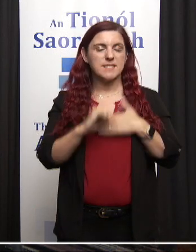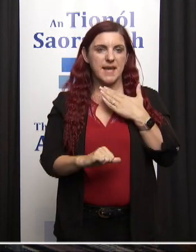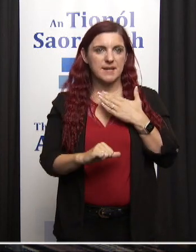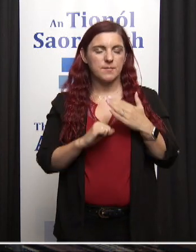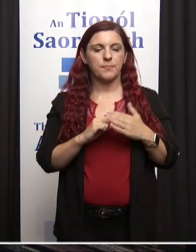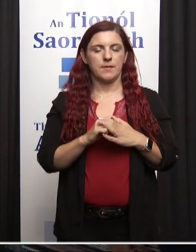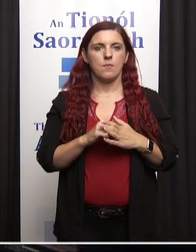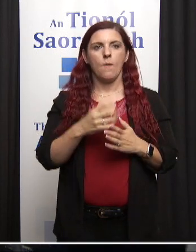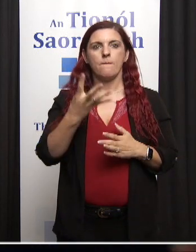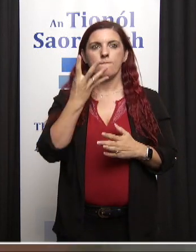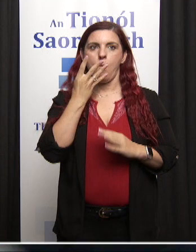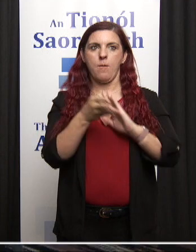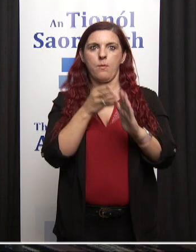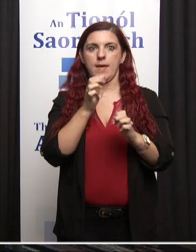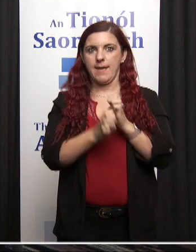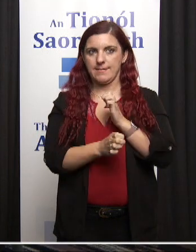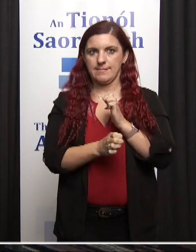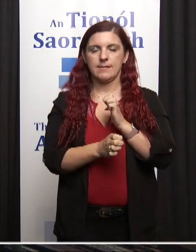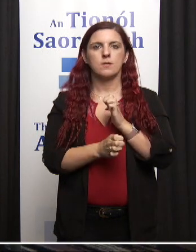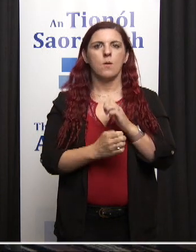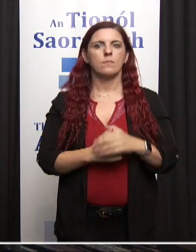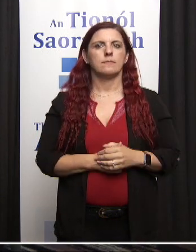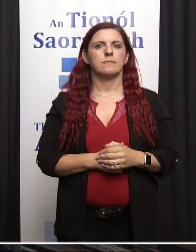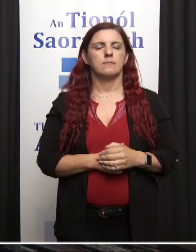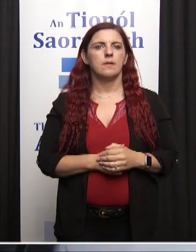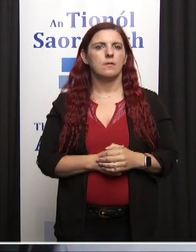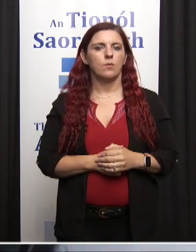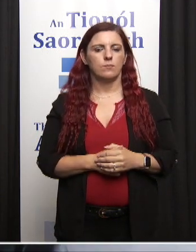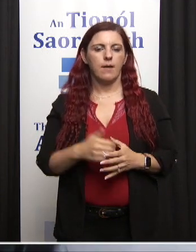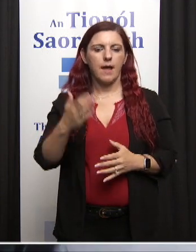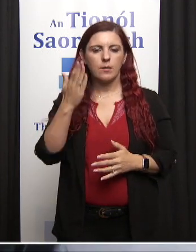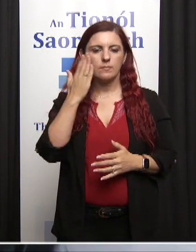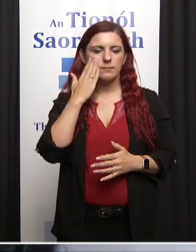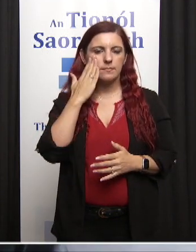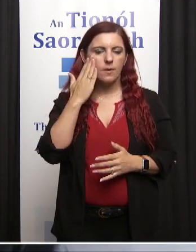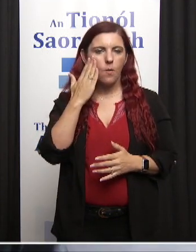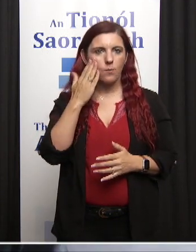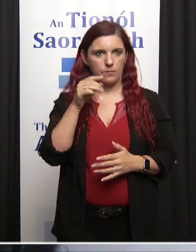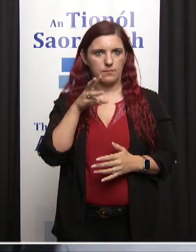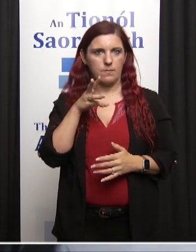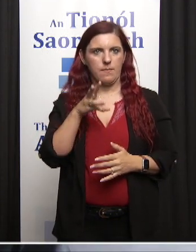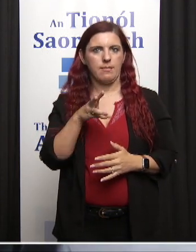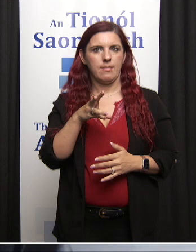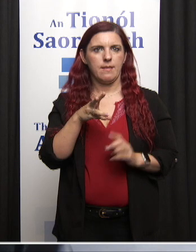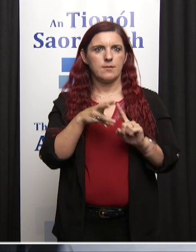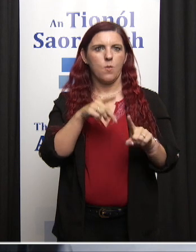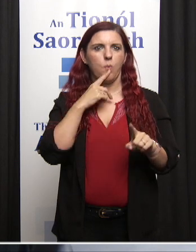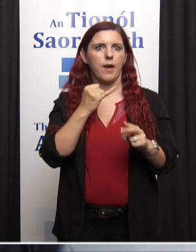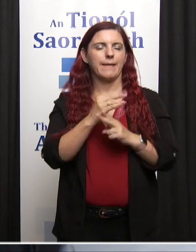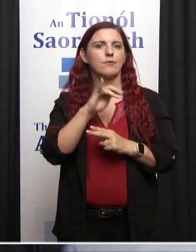our fourth weekend, the 10th of September in the Wellston Blue and Golden Lane in Dublin.